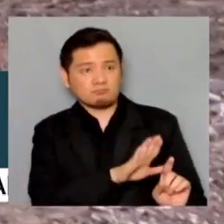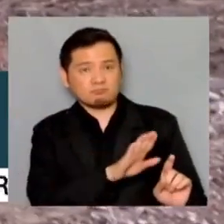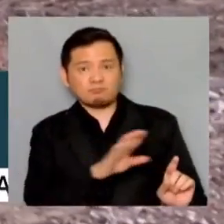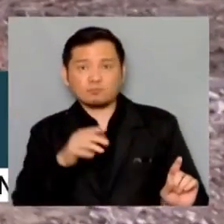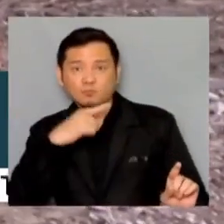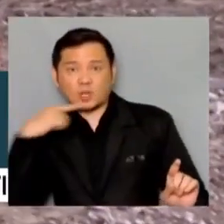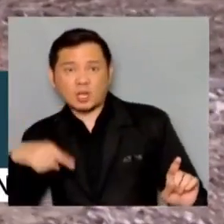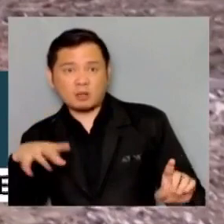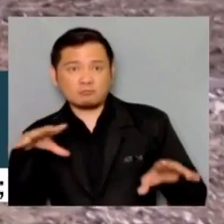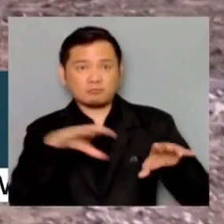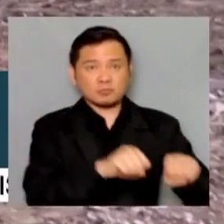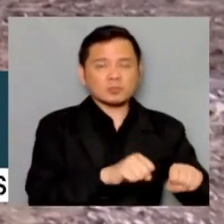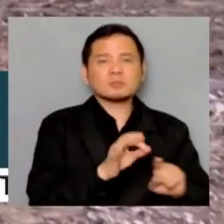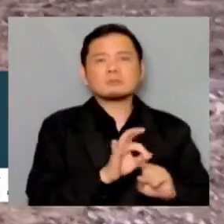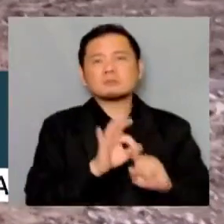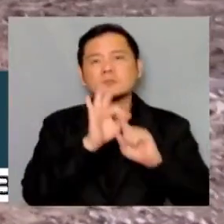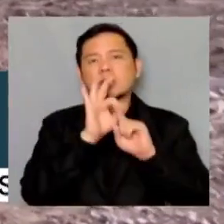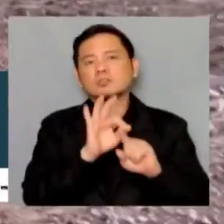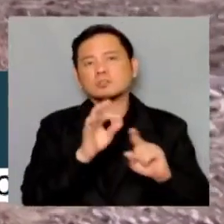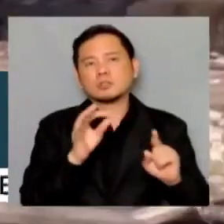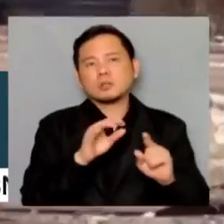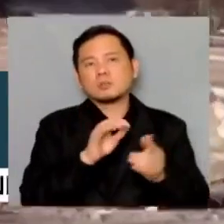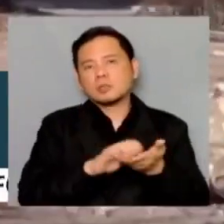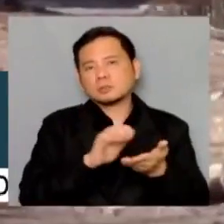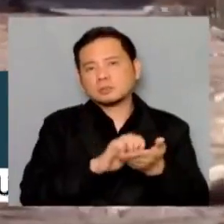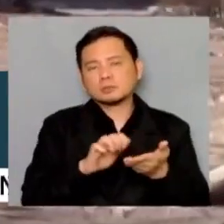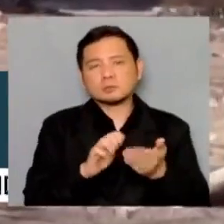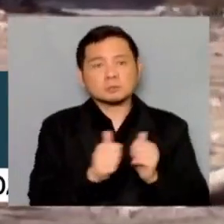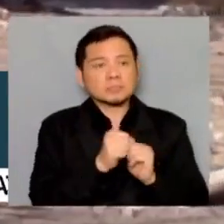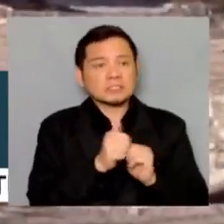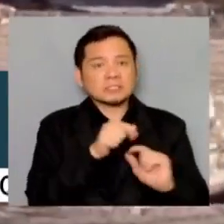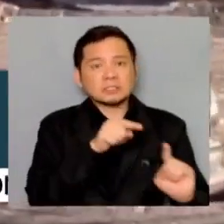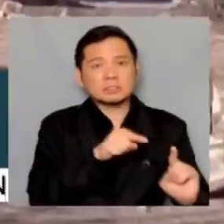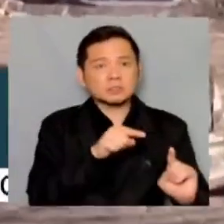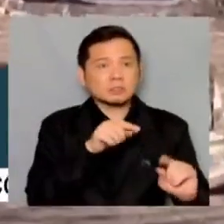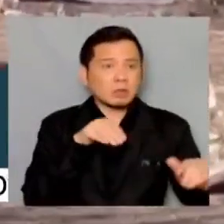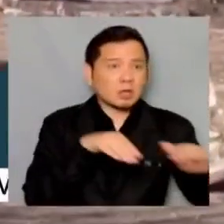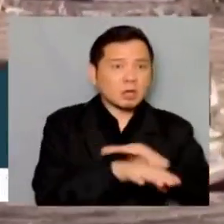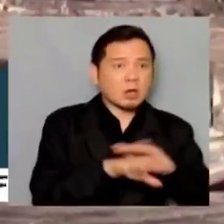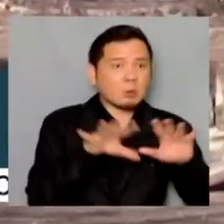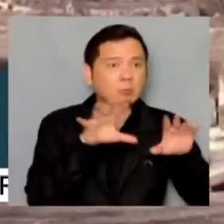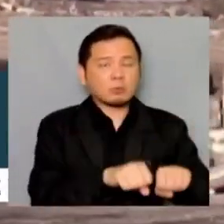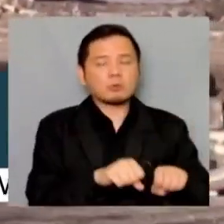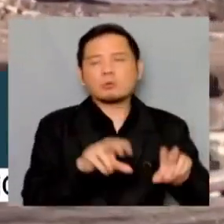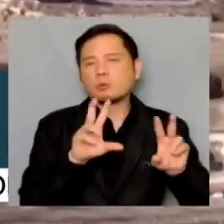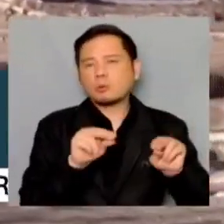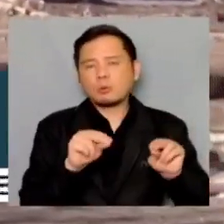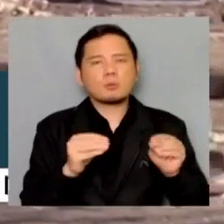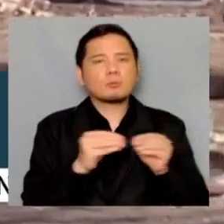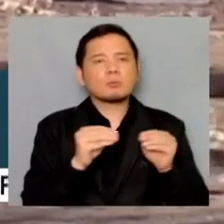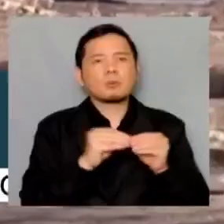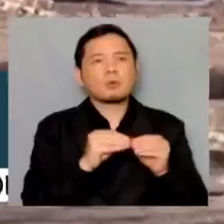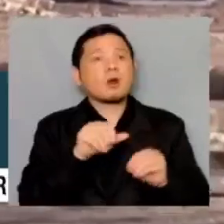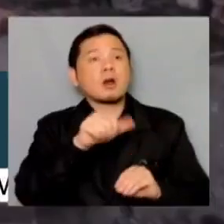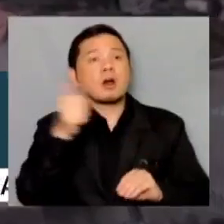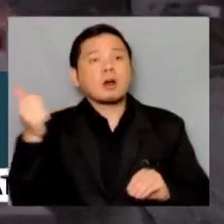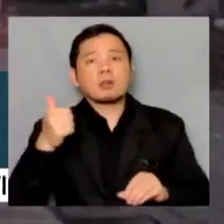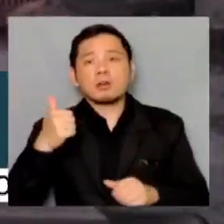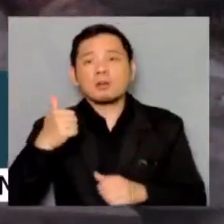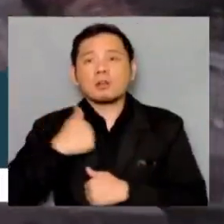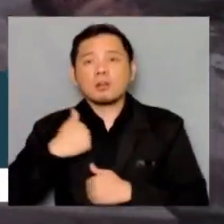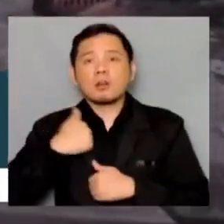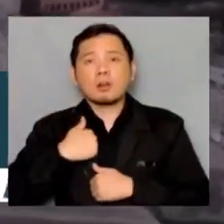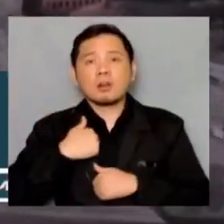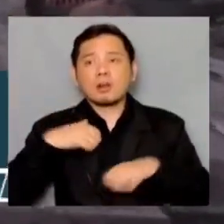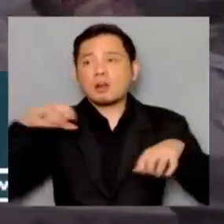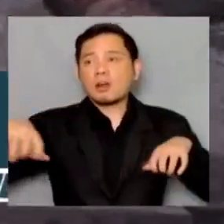occupy territory, but to destroy its southern neighbor's military capabilities and capture what it regards as dangerous